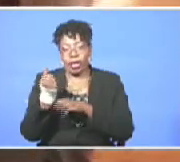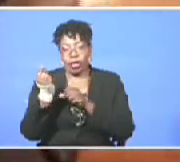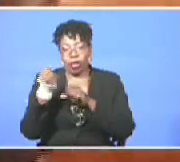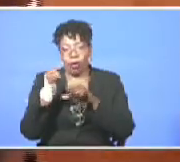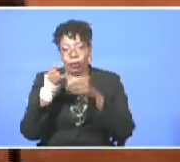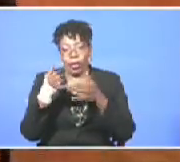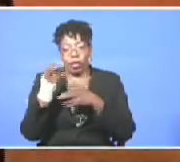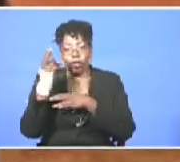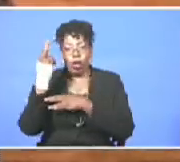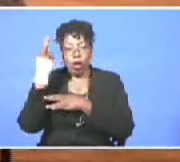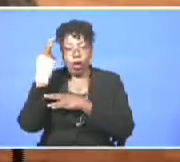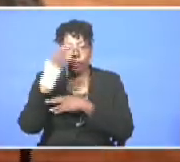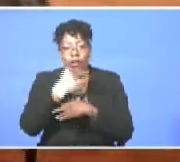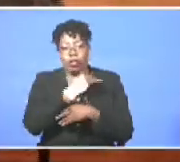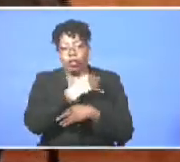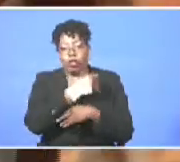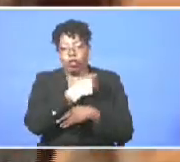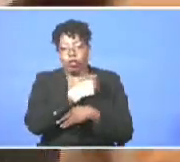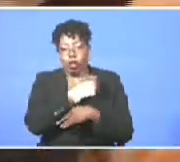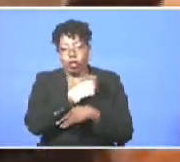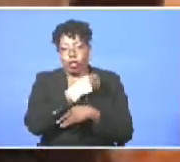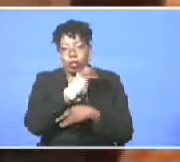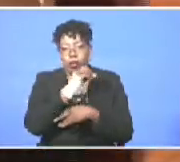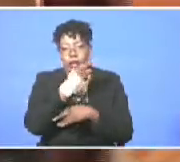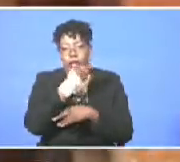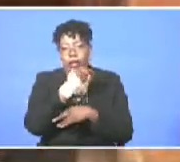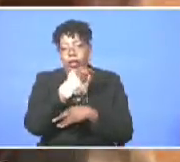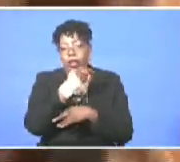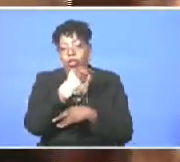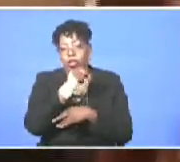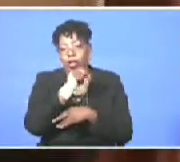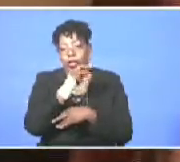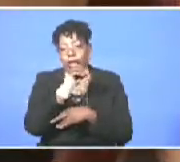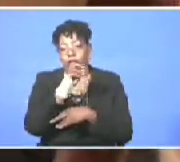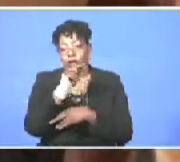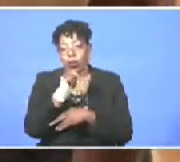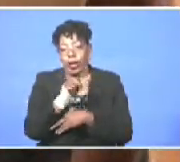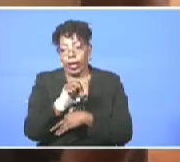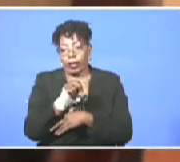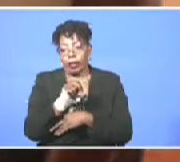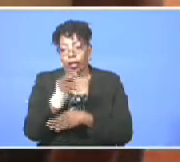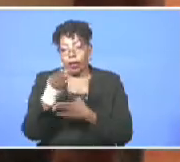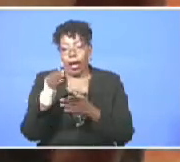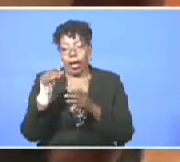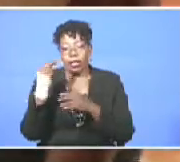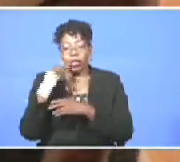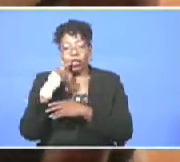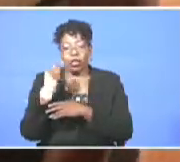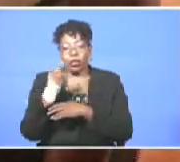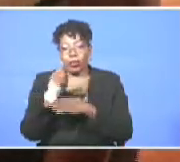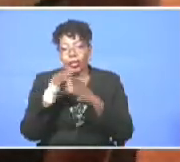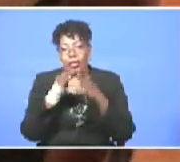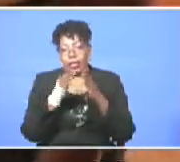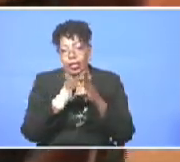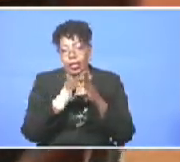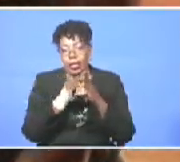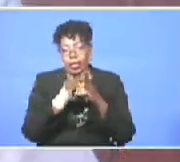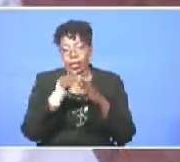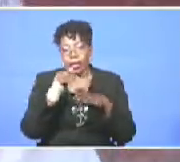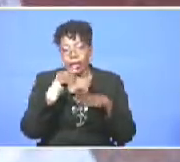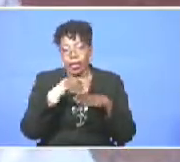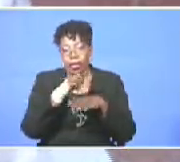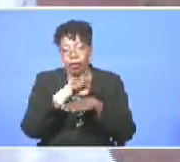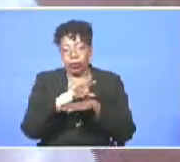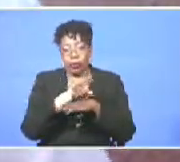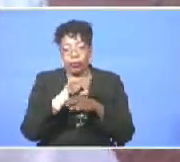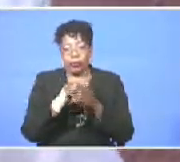Johnson, also known as Scrap Iron, given his just due during a ceremony at the Twin City Arena in Palmetto Point.